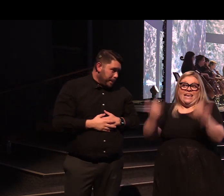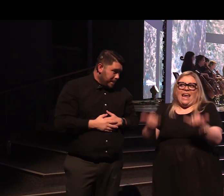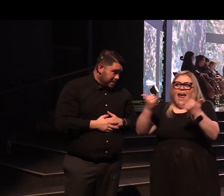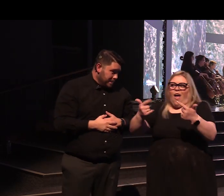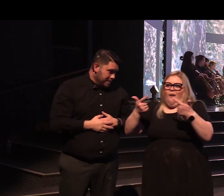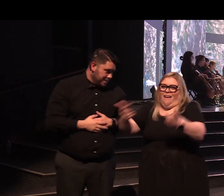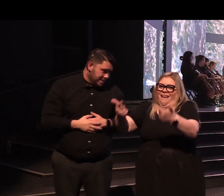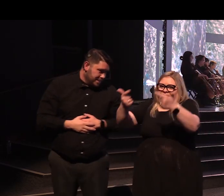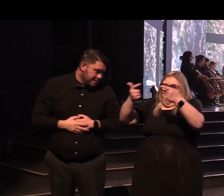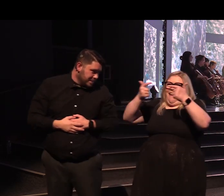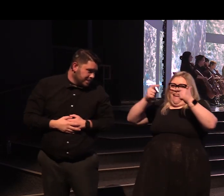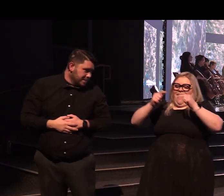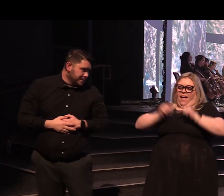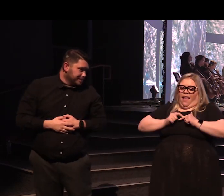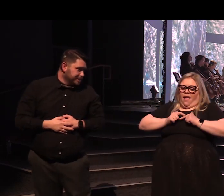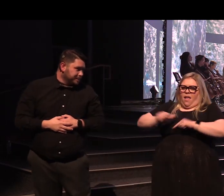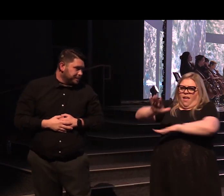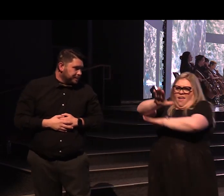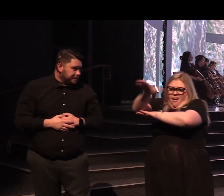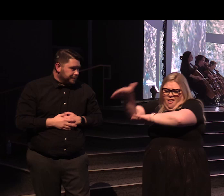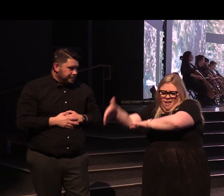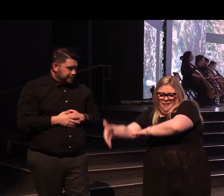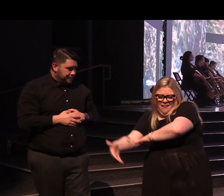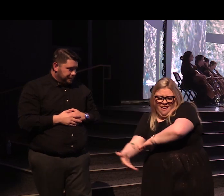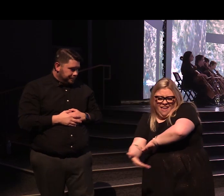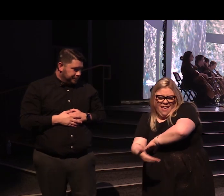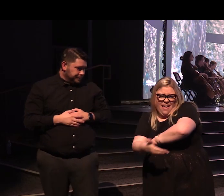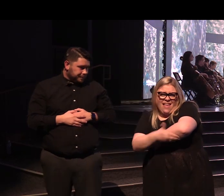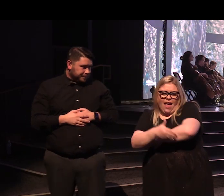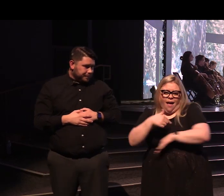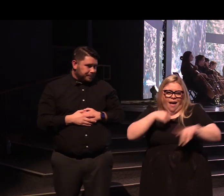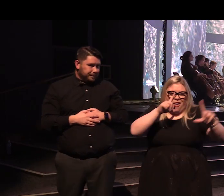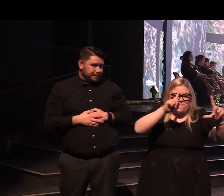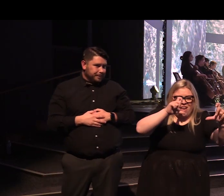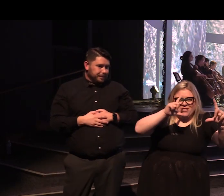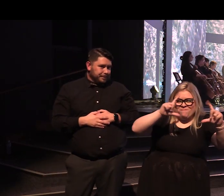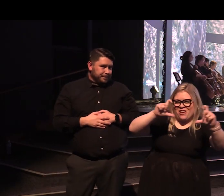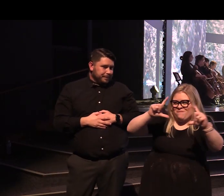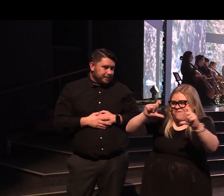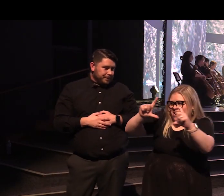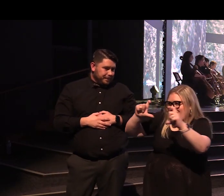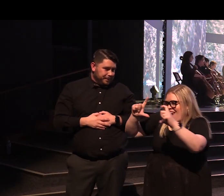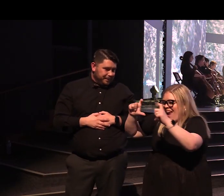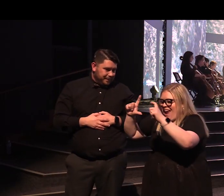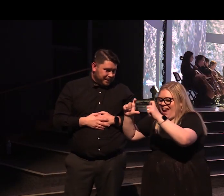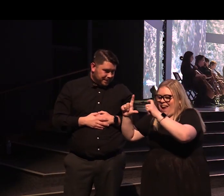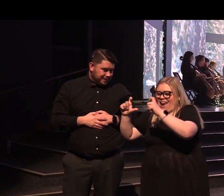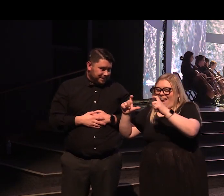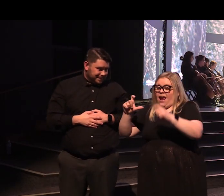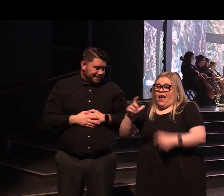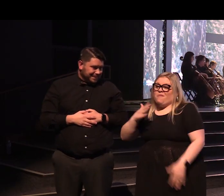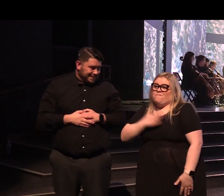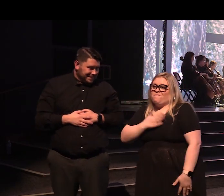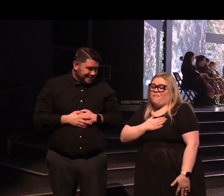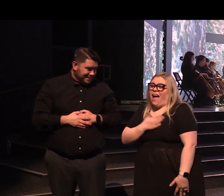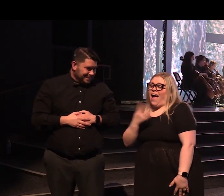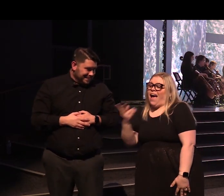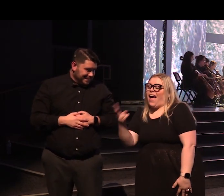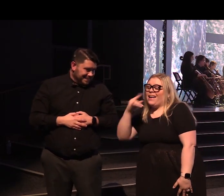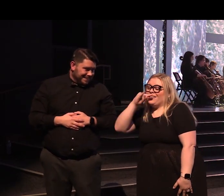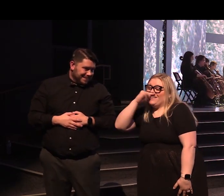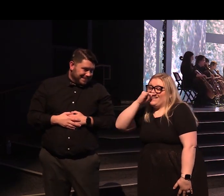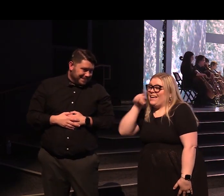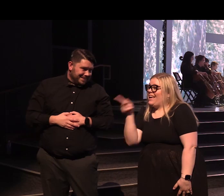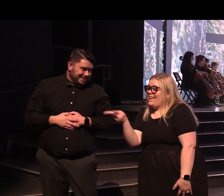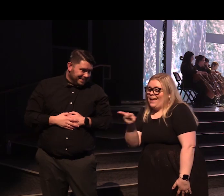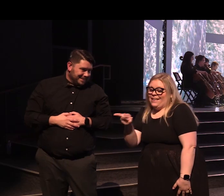Now I'm the one who's taking pictures in the middle of the night of my